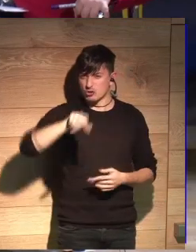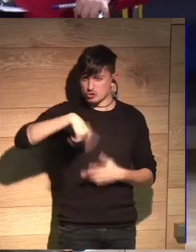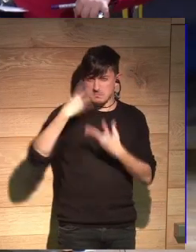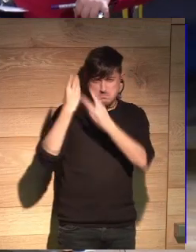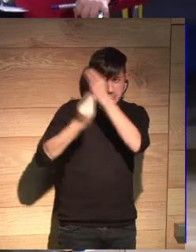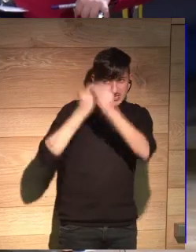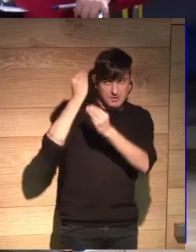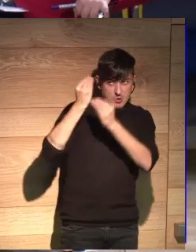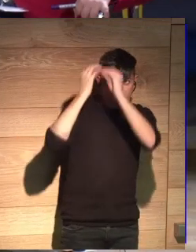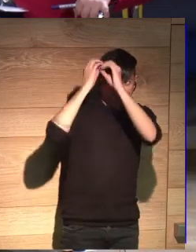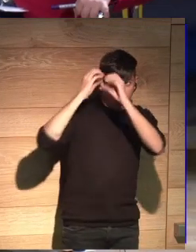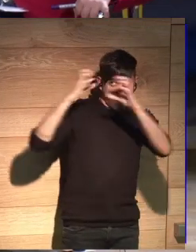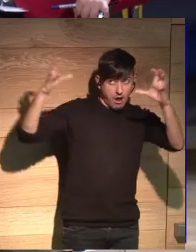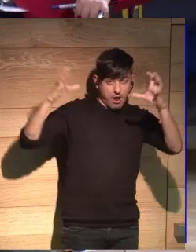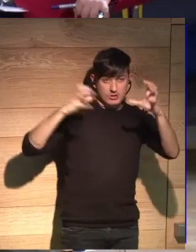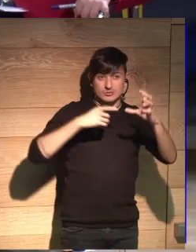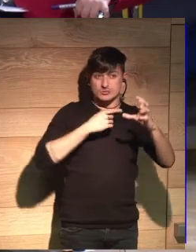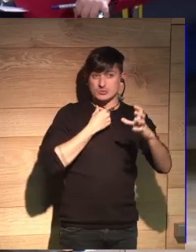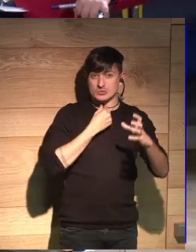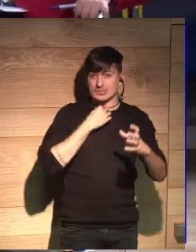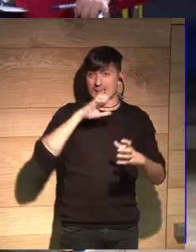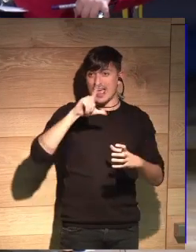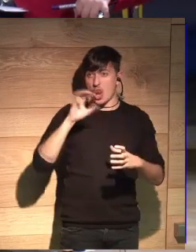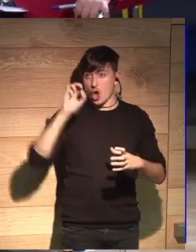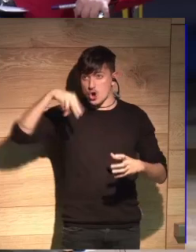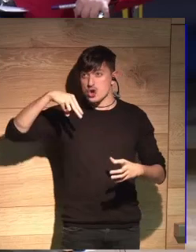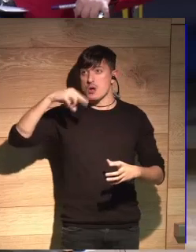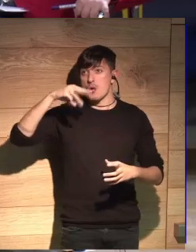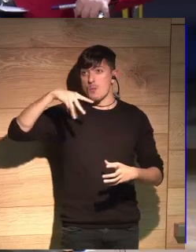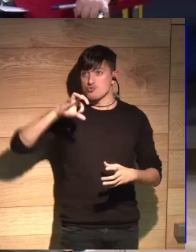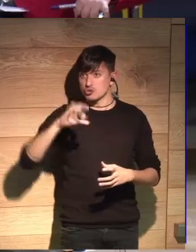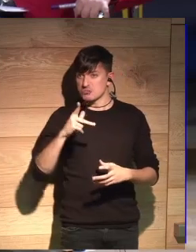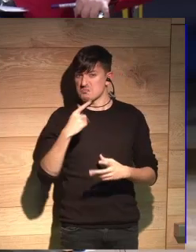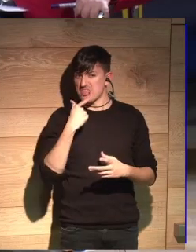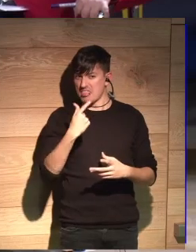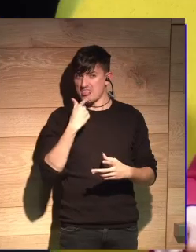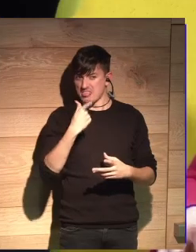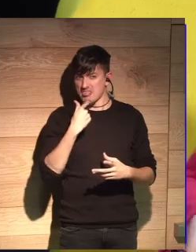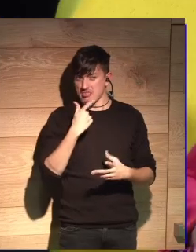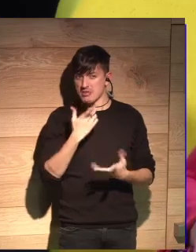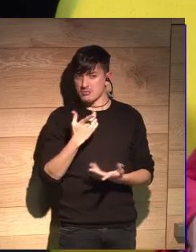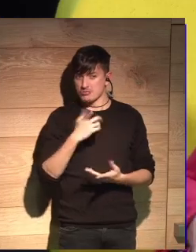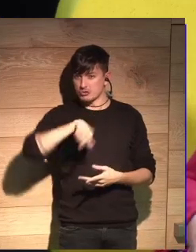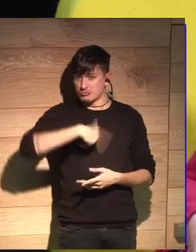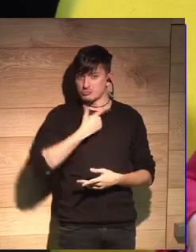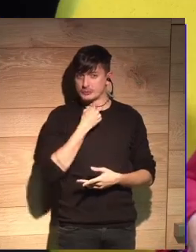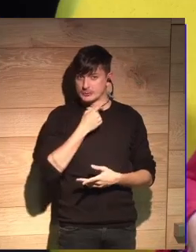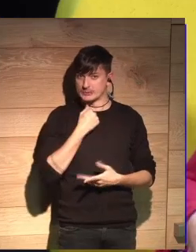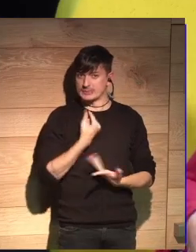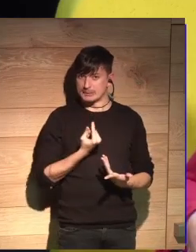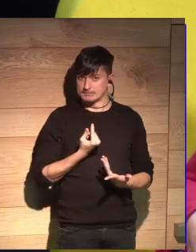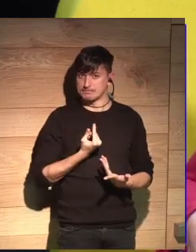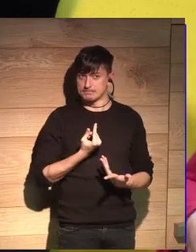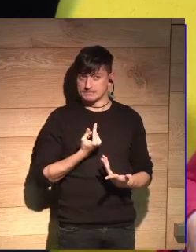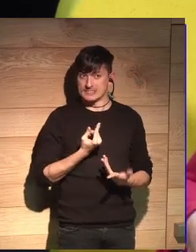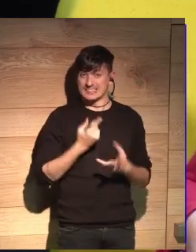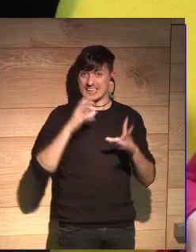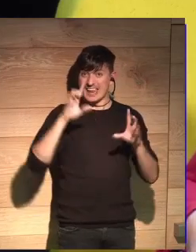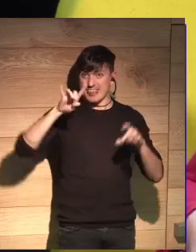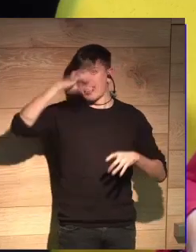often facepalm when he says things. So his idea that we should become a multiplanetary species, I think, is great.